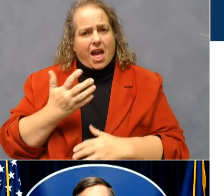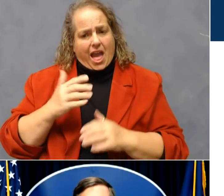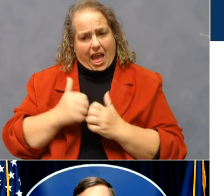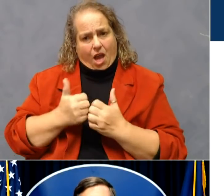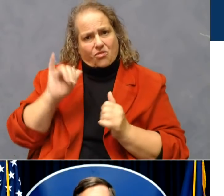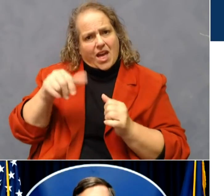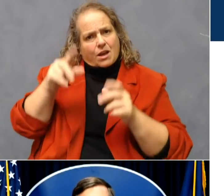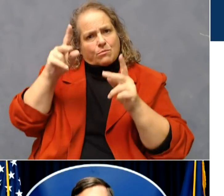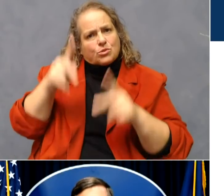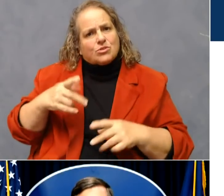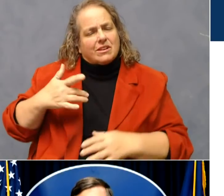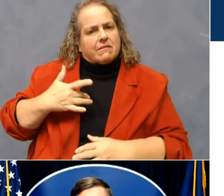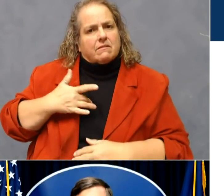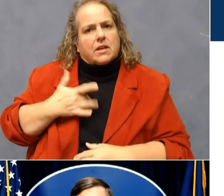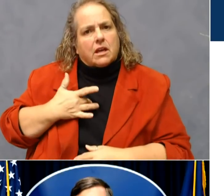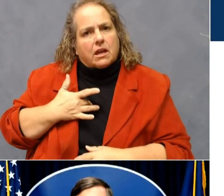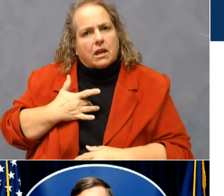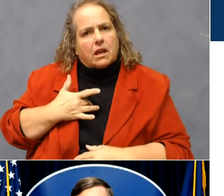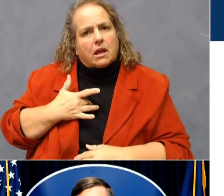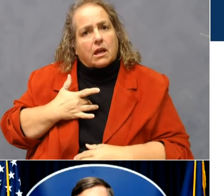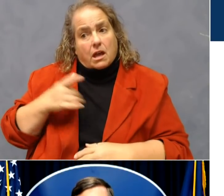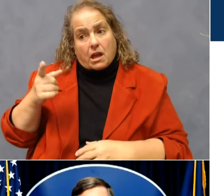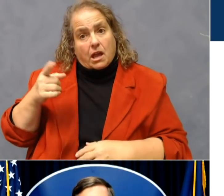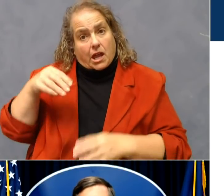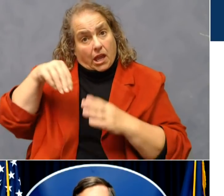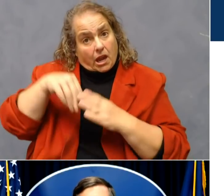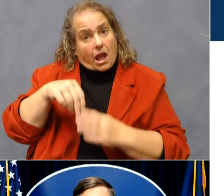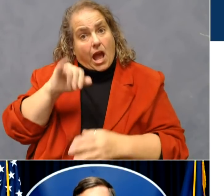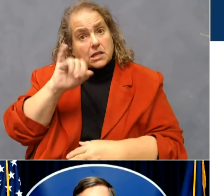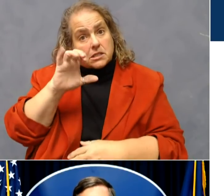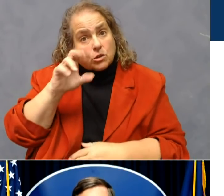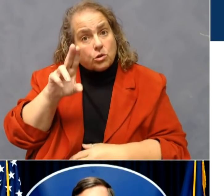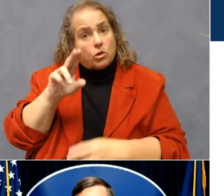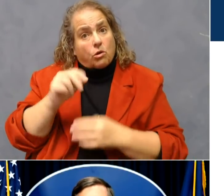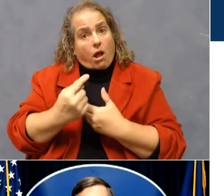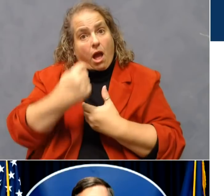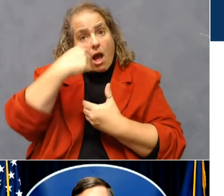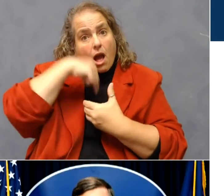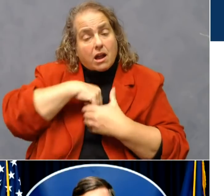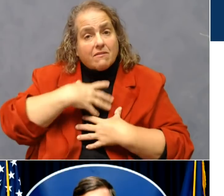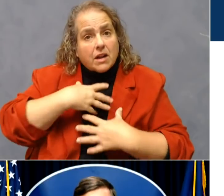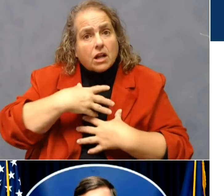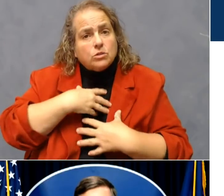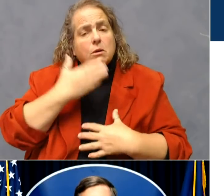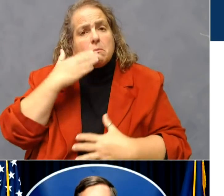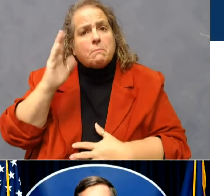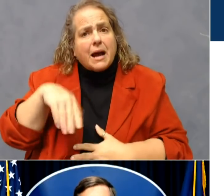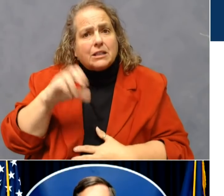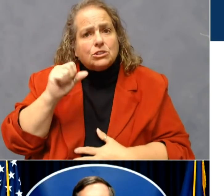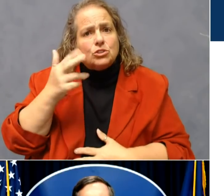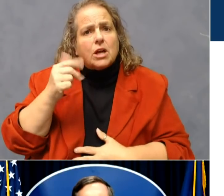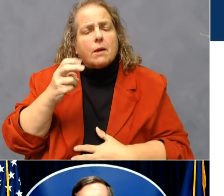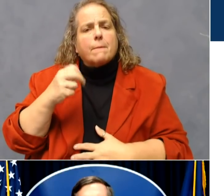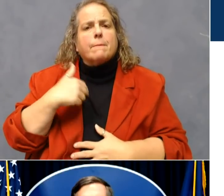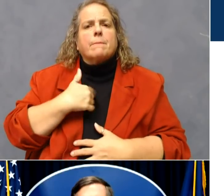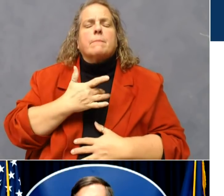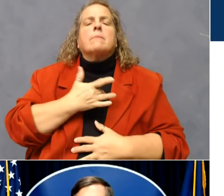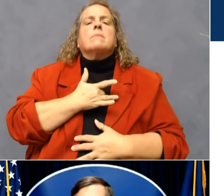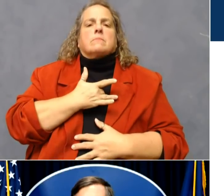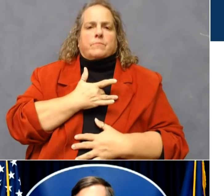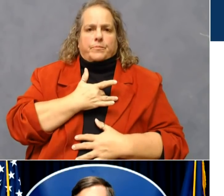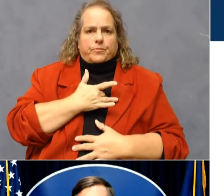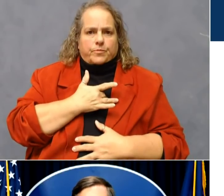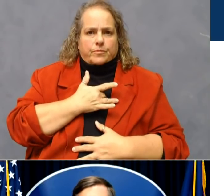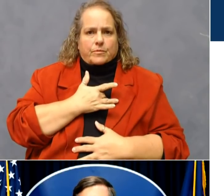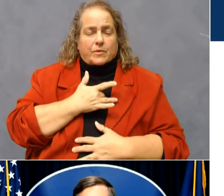that is in that bad a shape. As we see these numbers increasing, again, we have a duty to